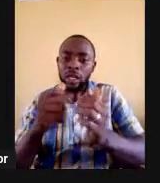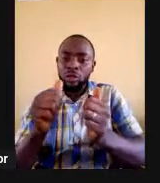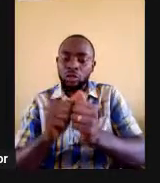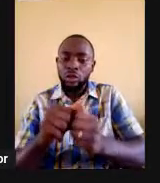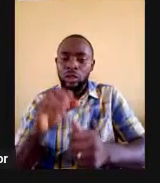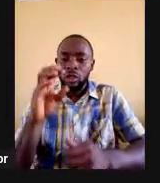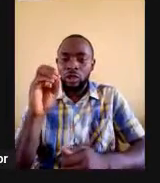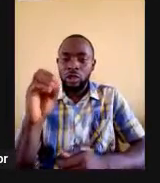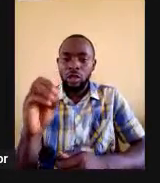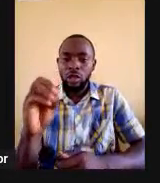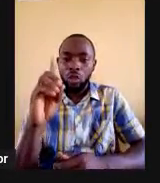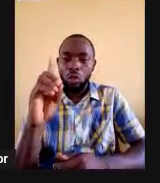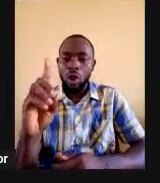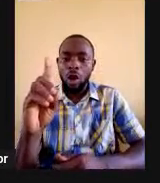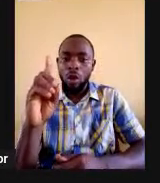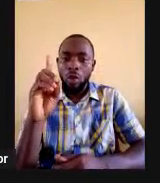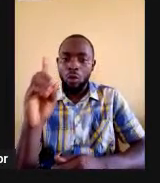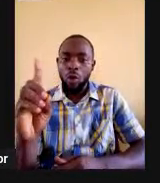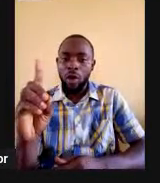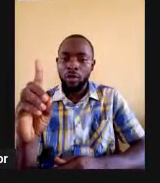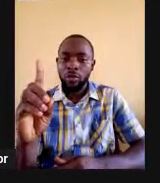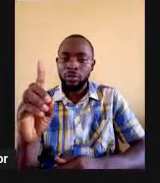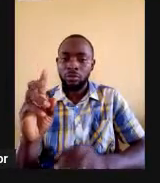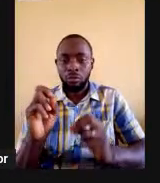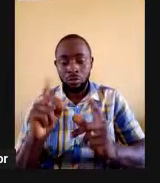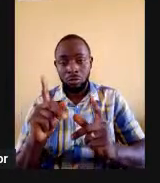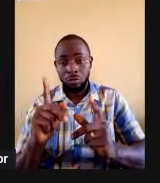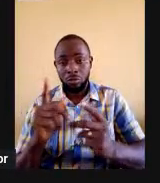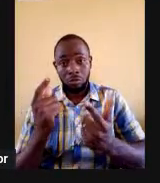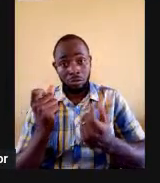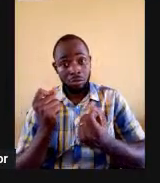011. Okay. Small letters start with